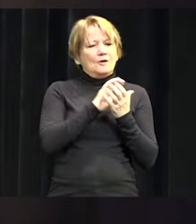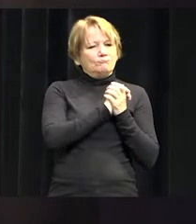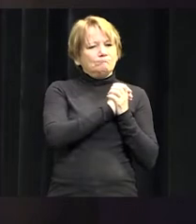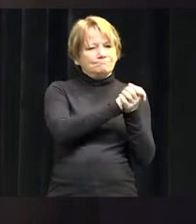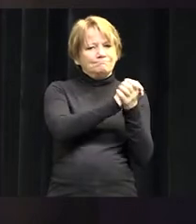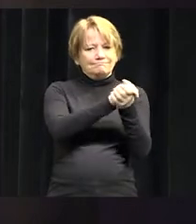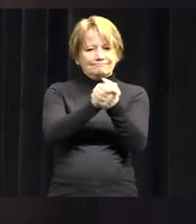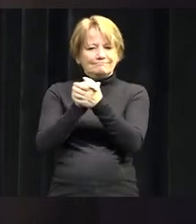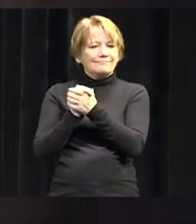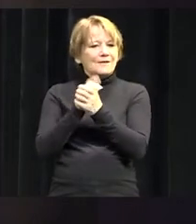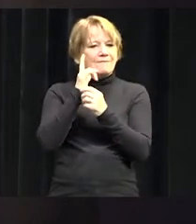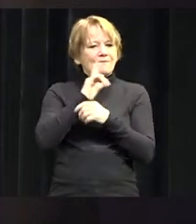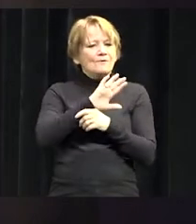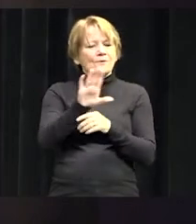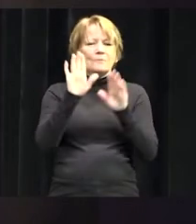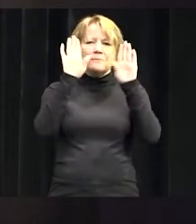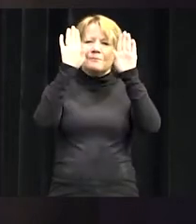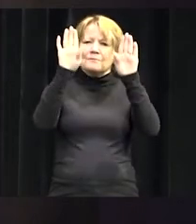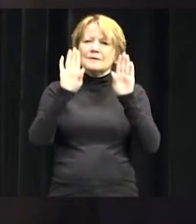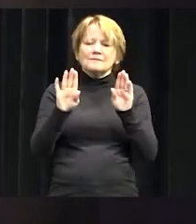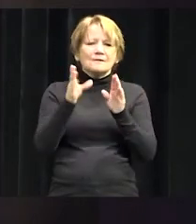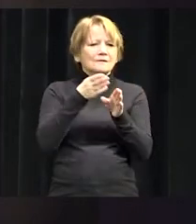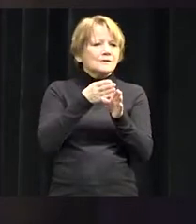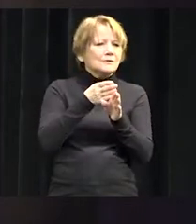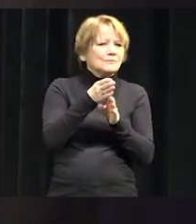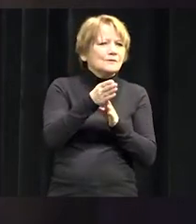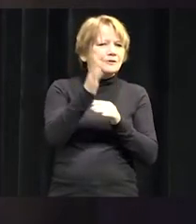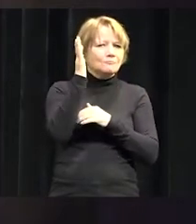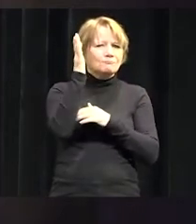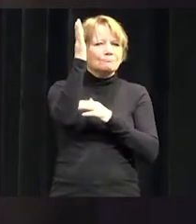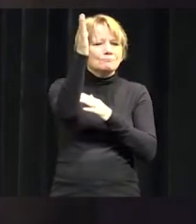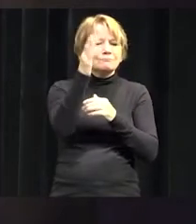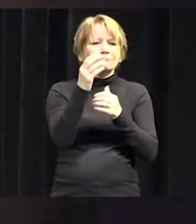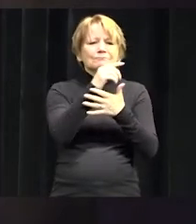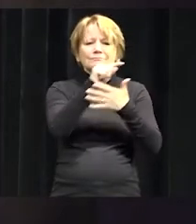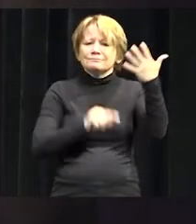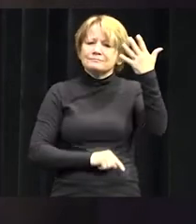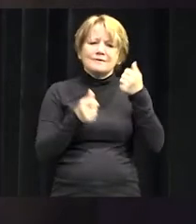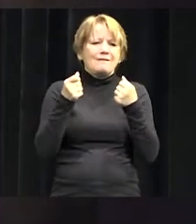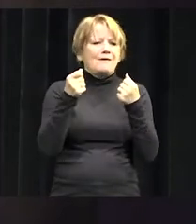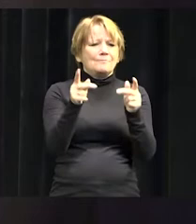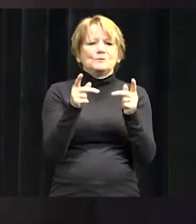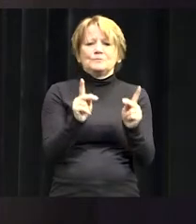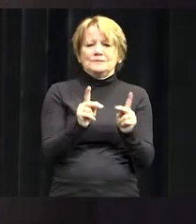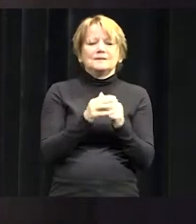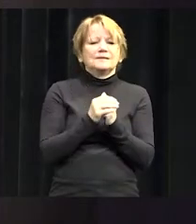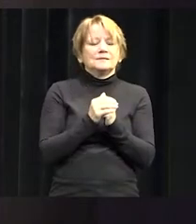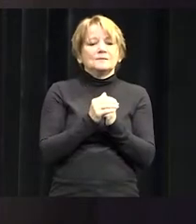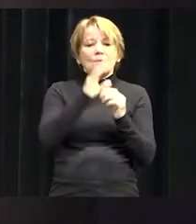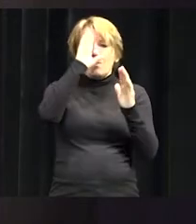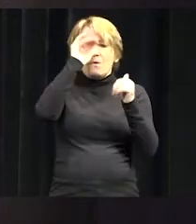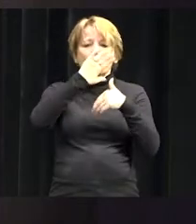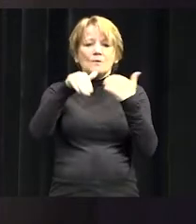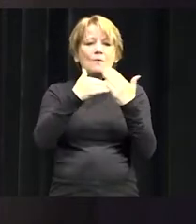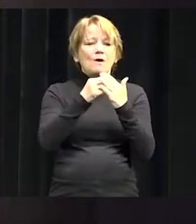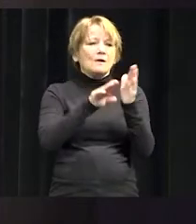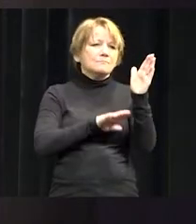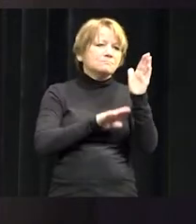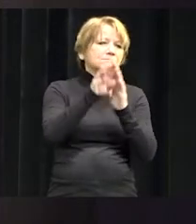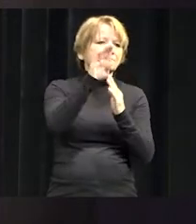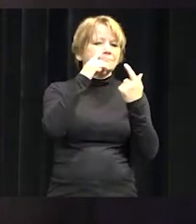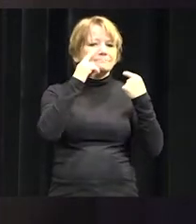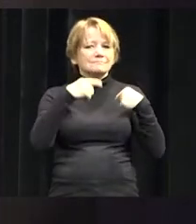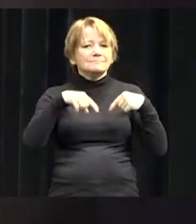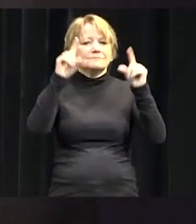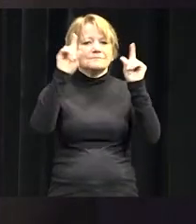life i wish you success happiness and life and a bright future ahead your achievement here